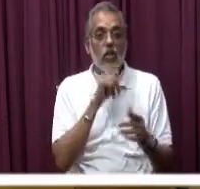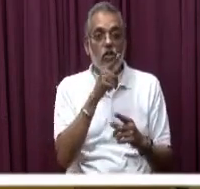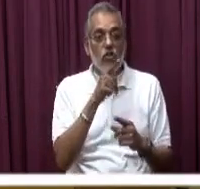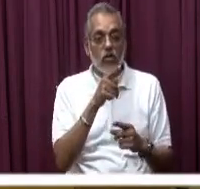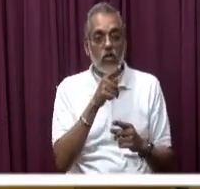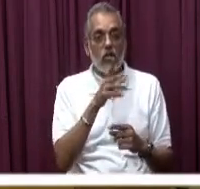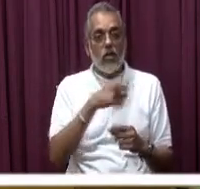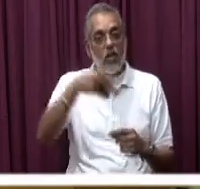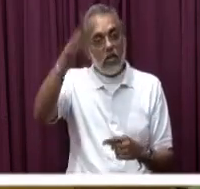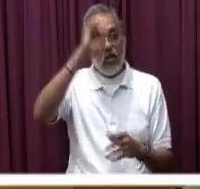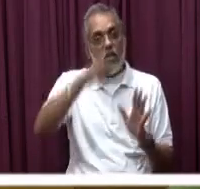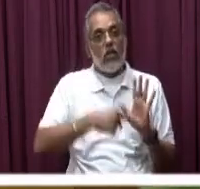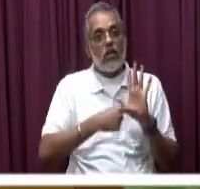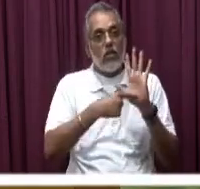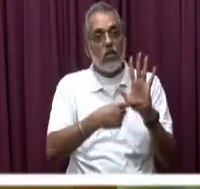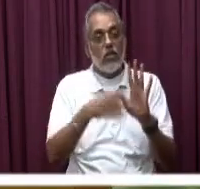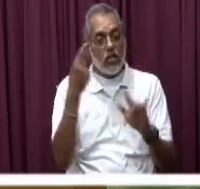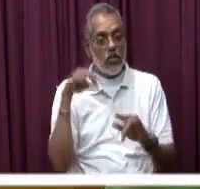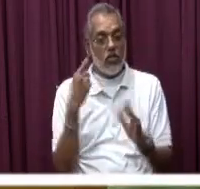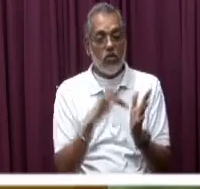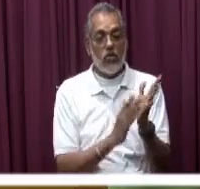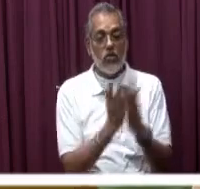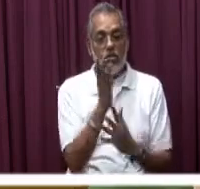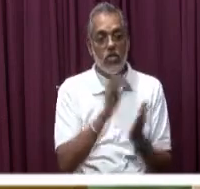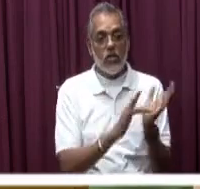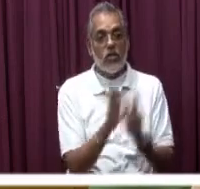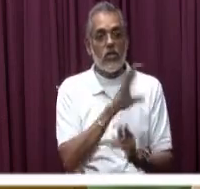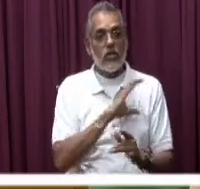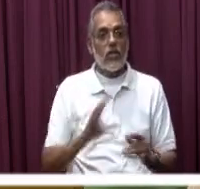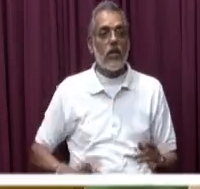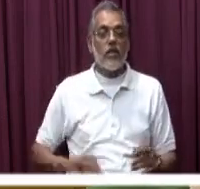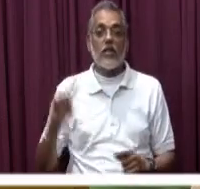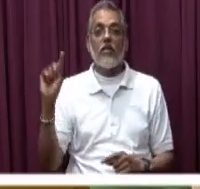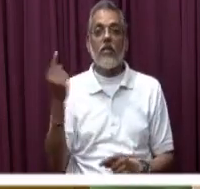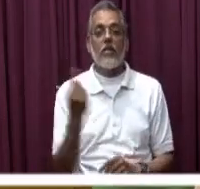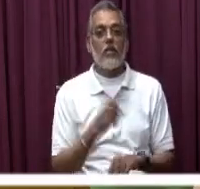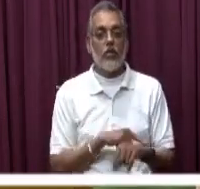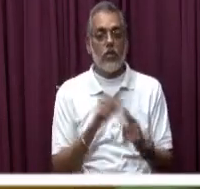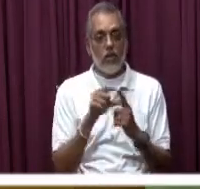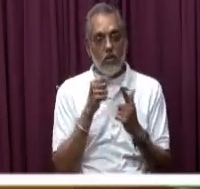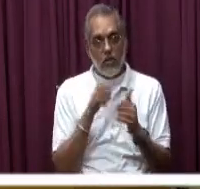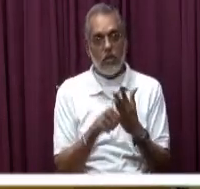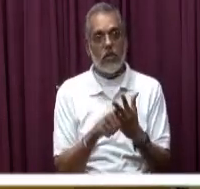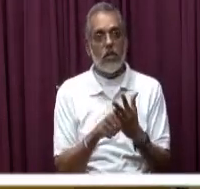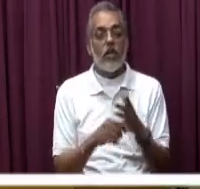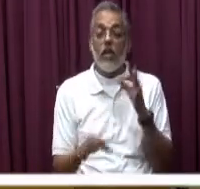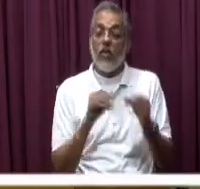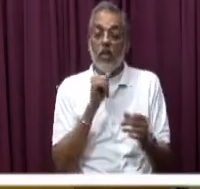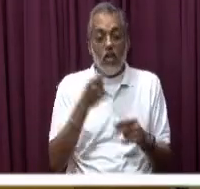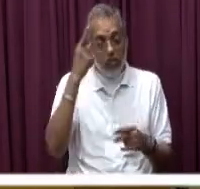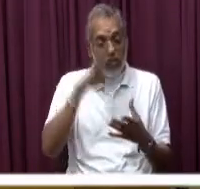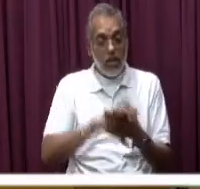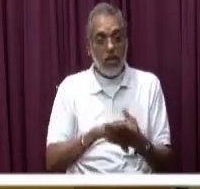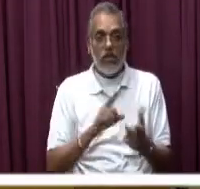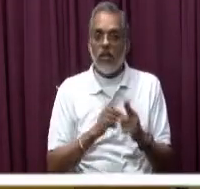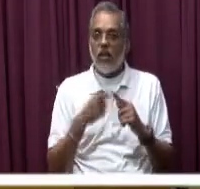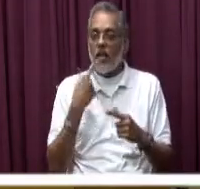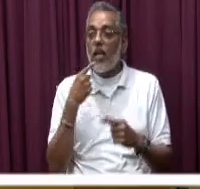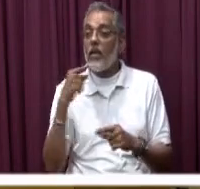that God has revealed in Jesus Christ? That's the first thing. Because if you don't believe the truth, you can't proclaim